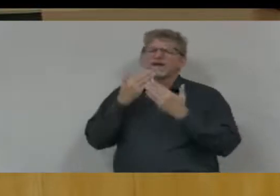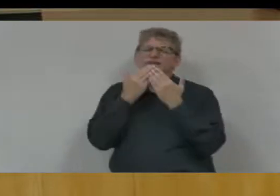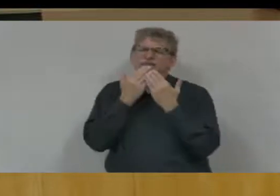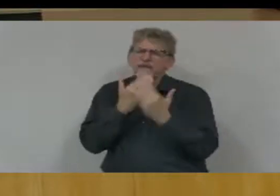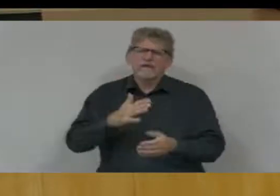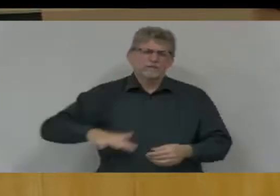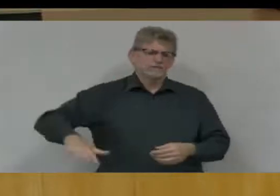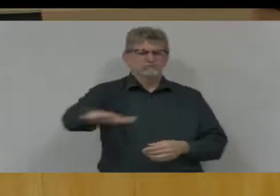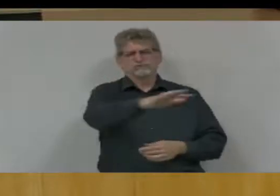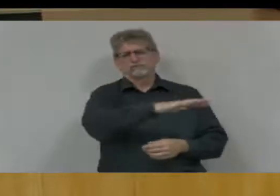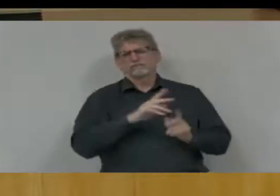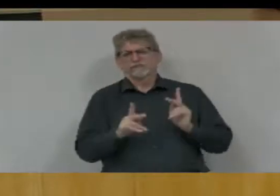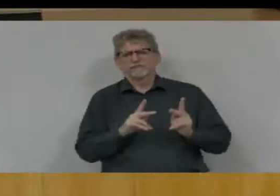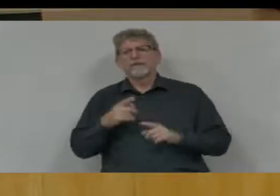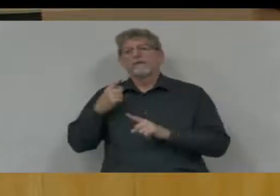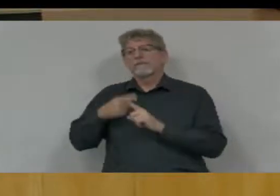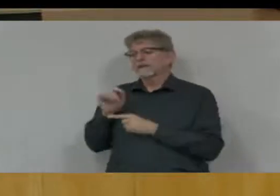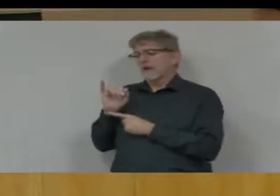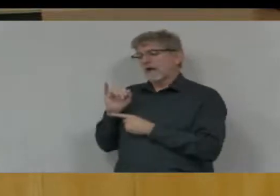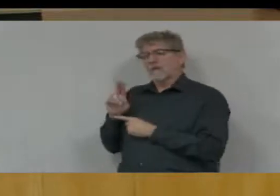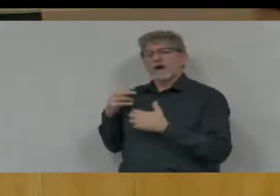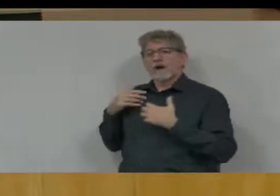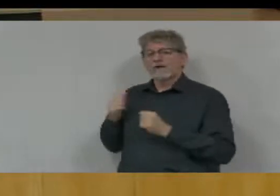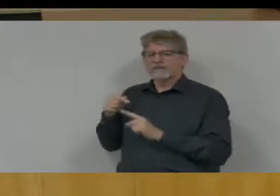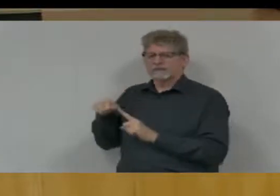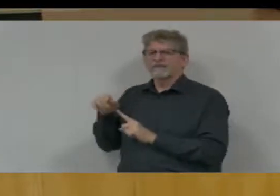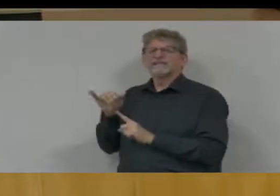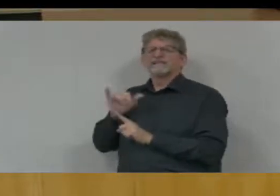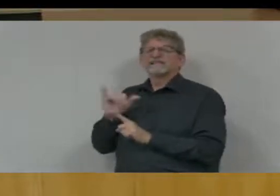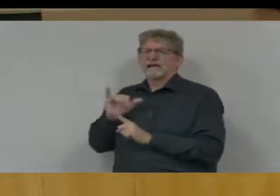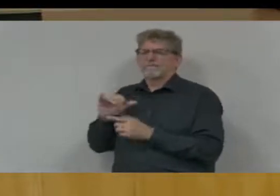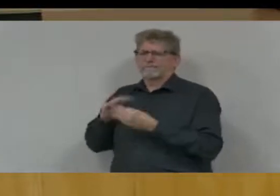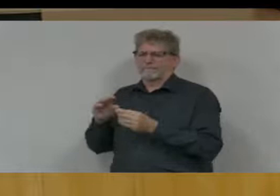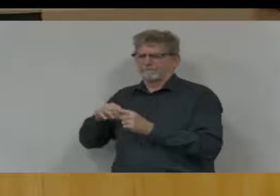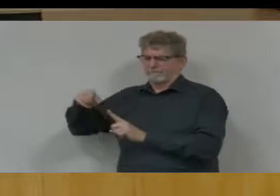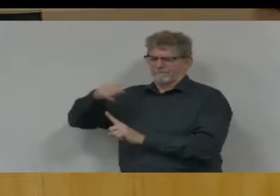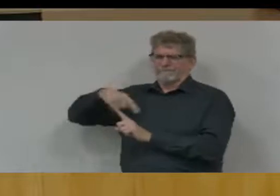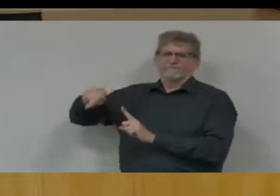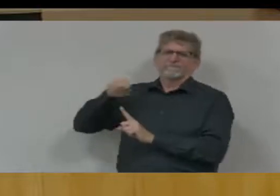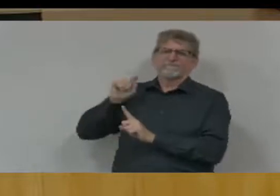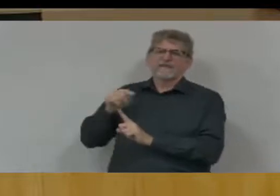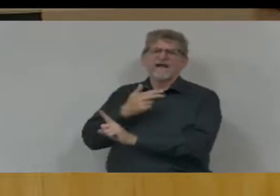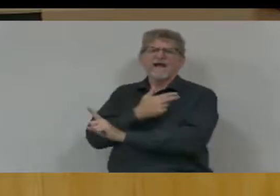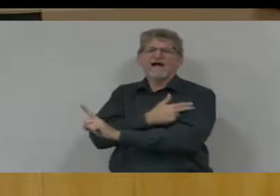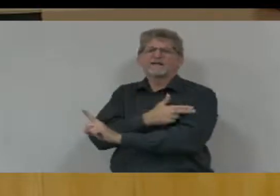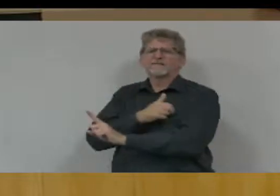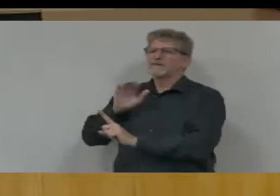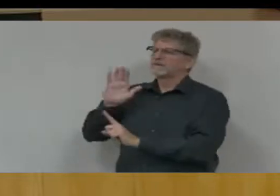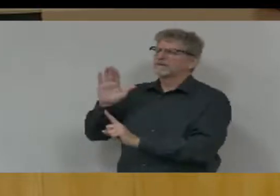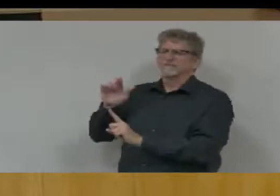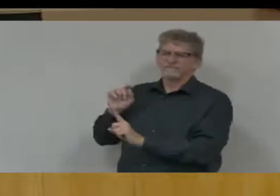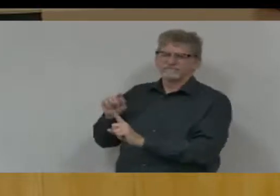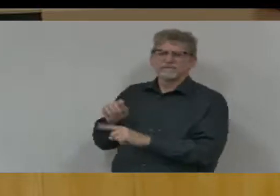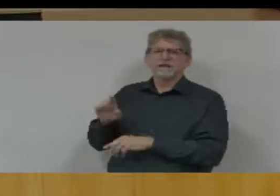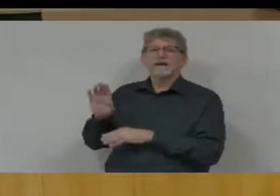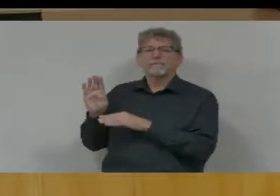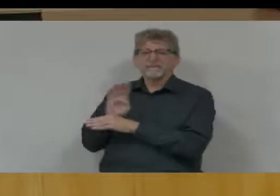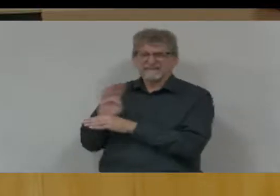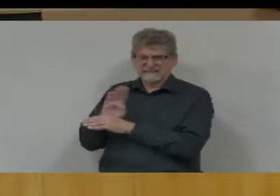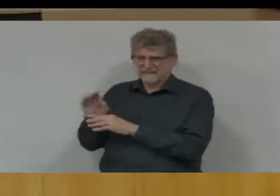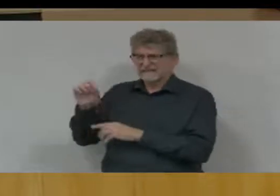Health RNet's perspective, very similar story from a hospital status. We are busy, but